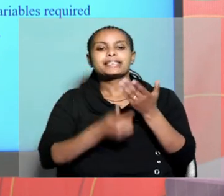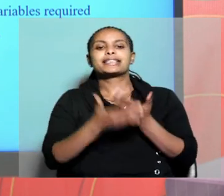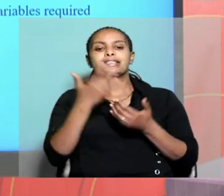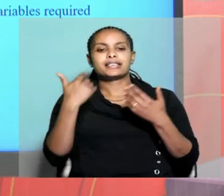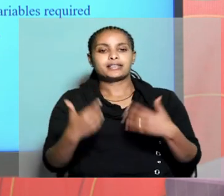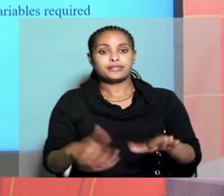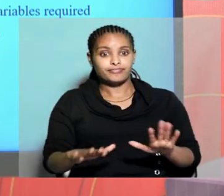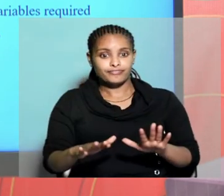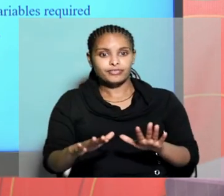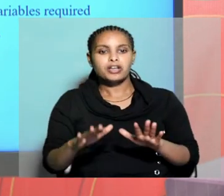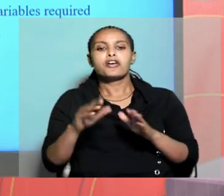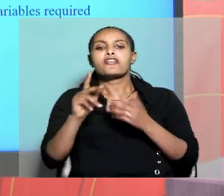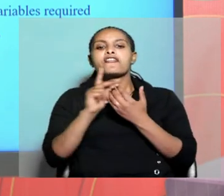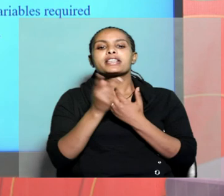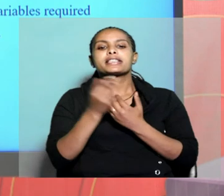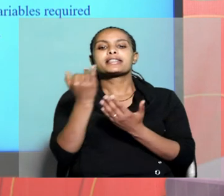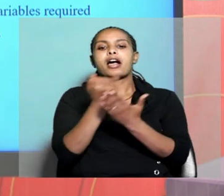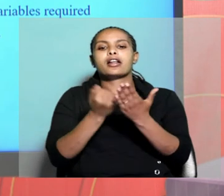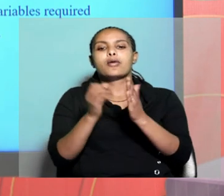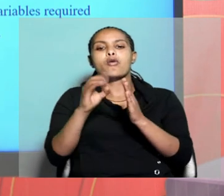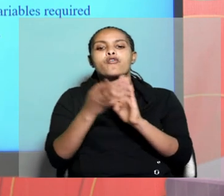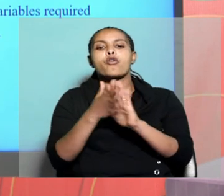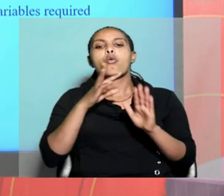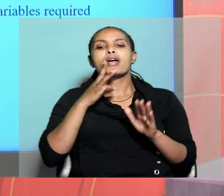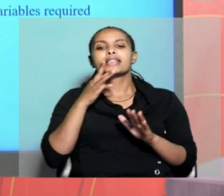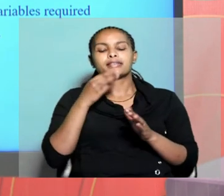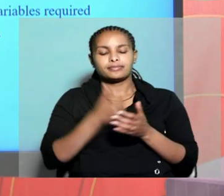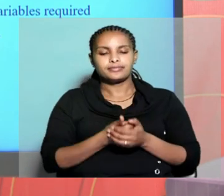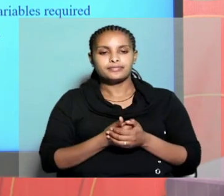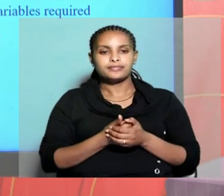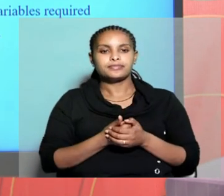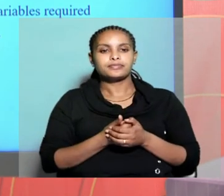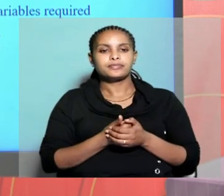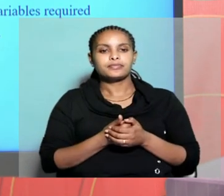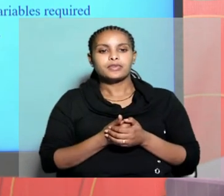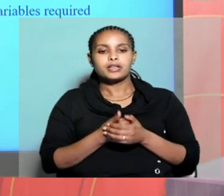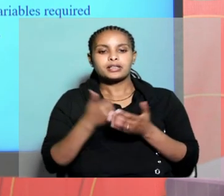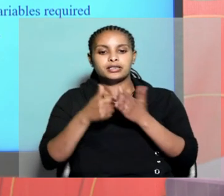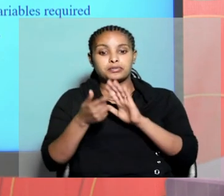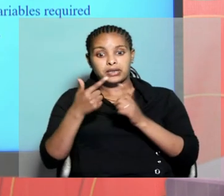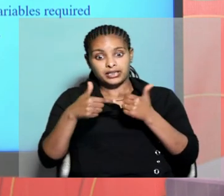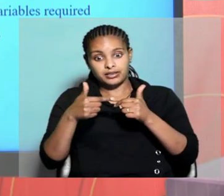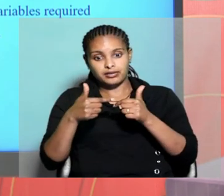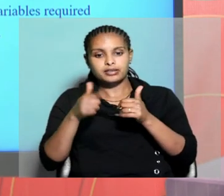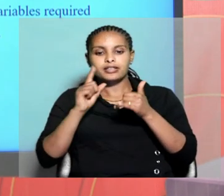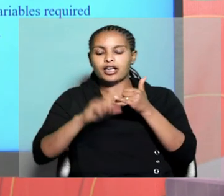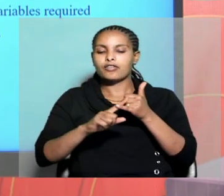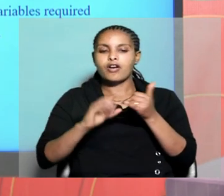discussed phase diagram of water. This brings us